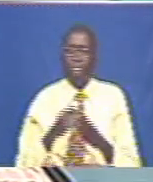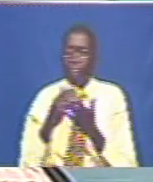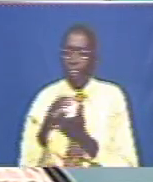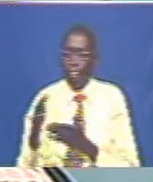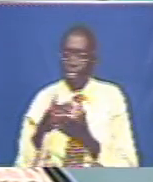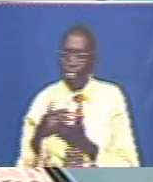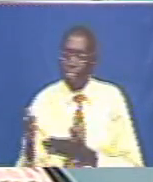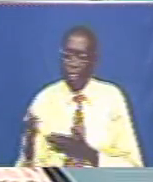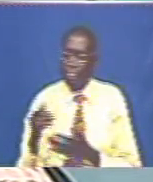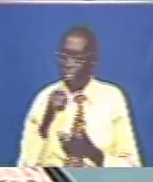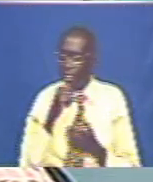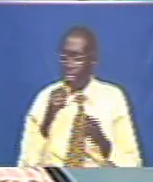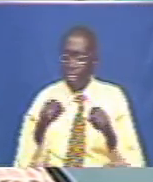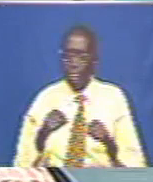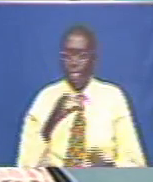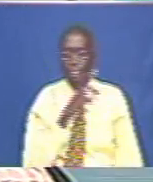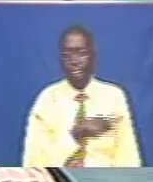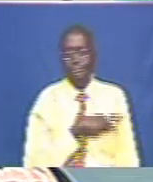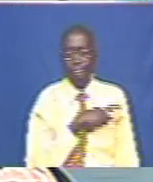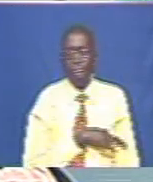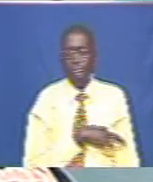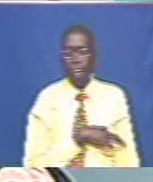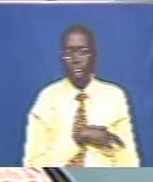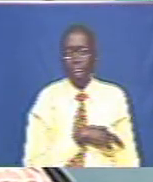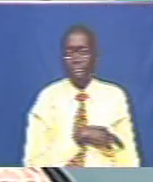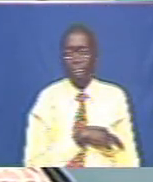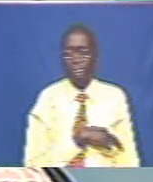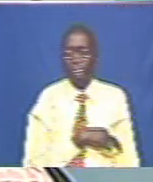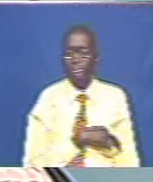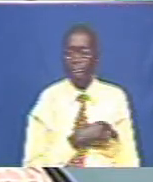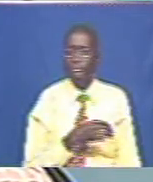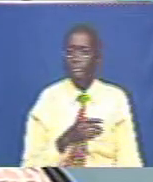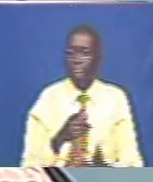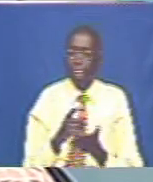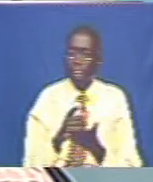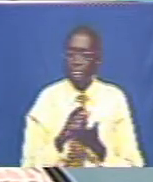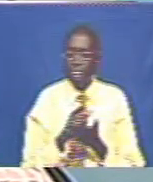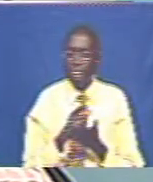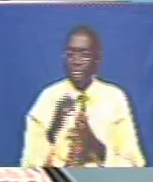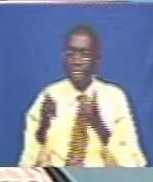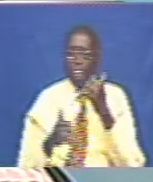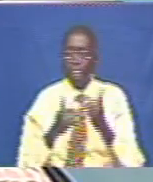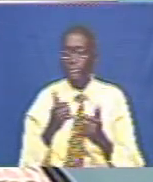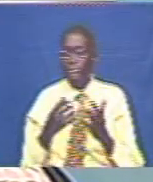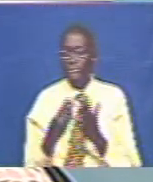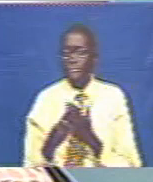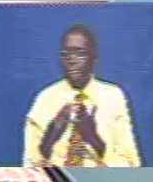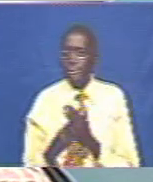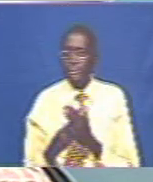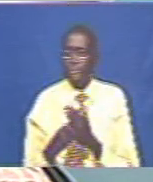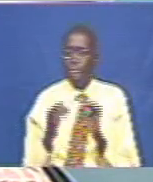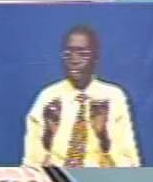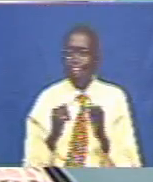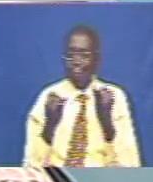been able to benefit from the mortgage relief that is joined by all the other financial